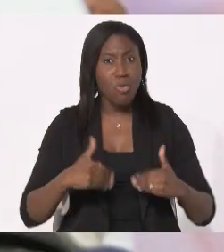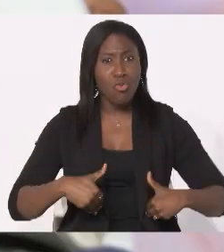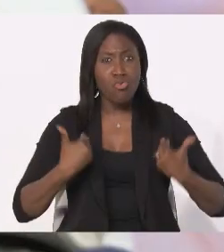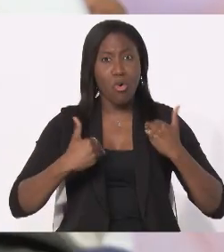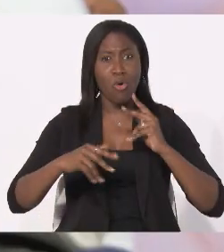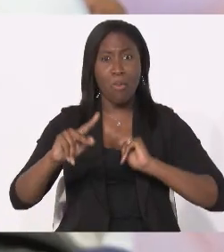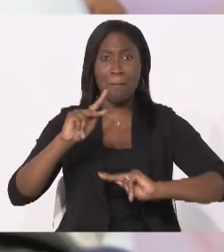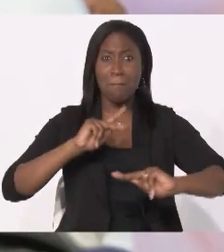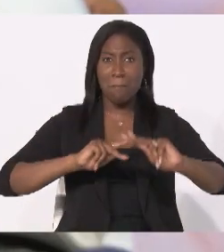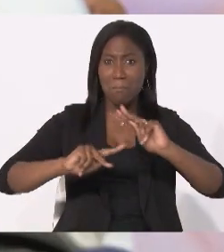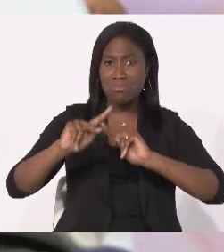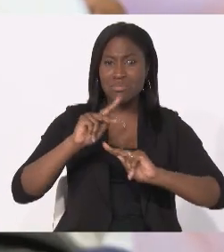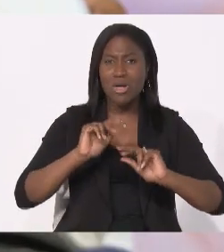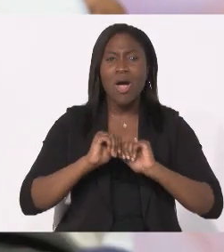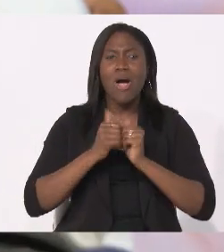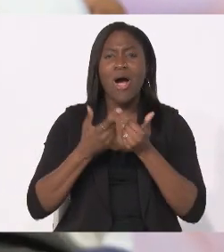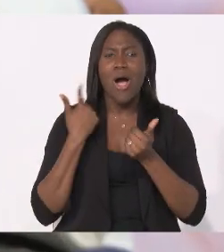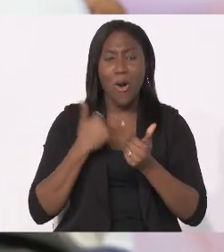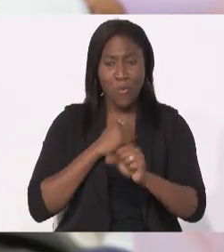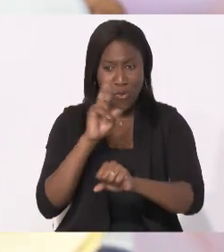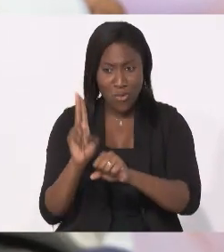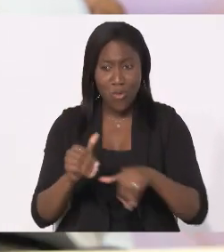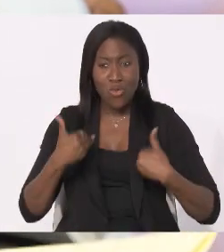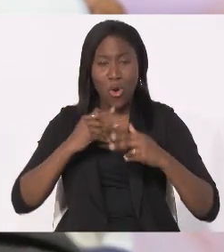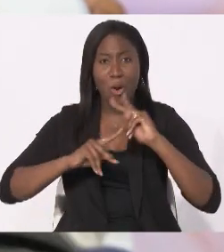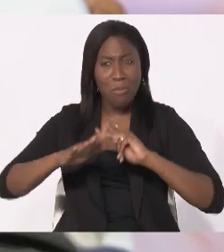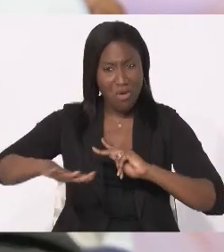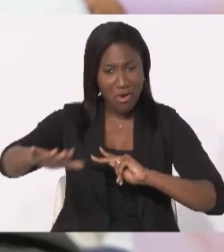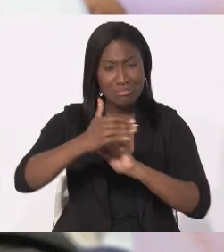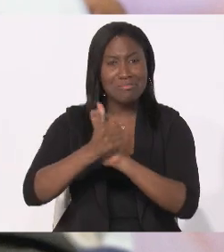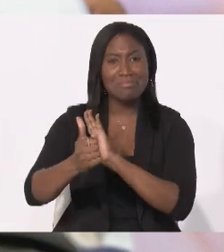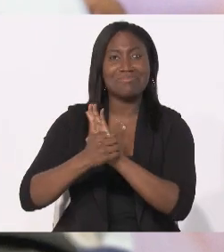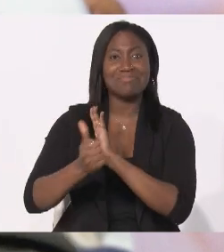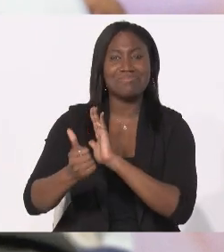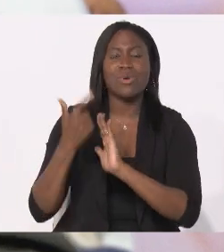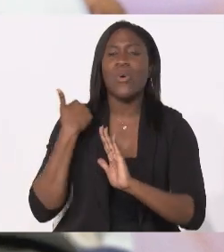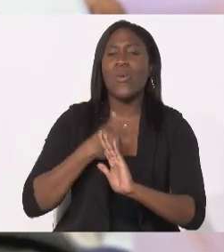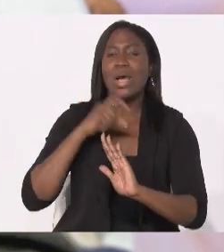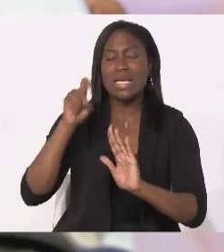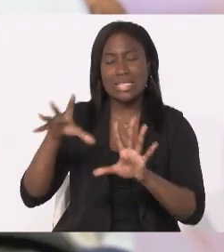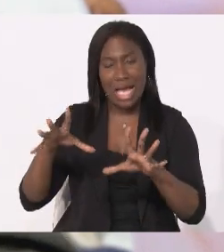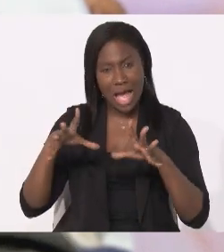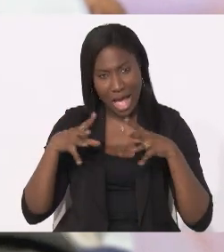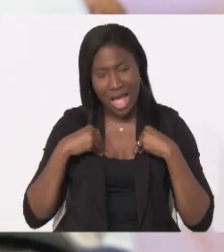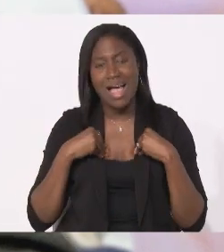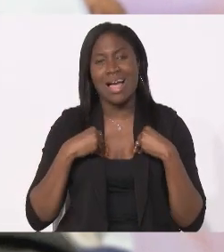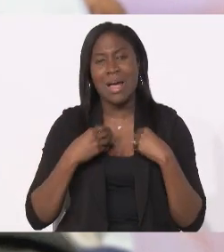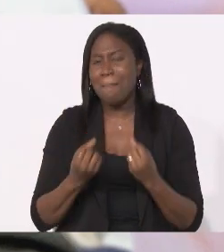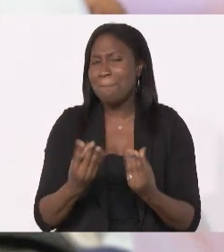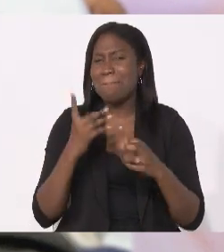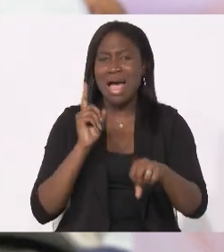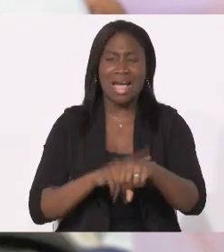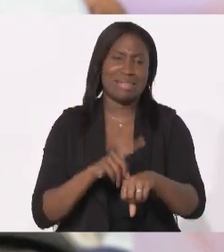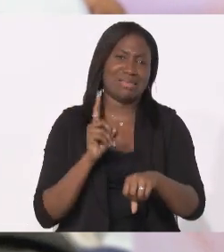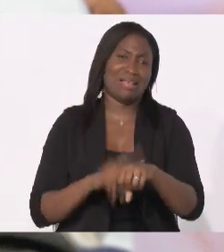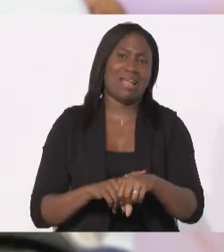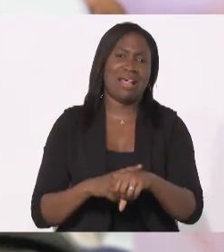do we harness that energy? That's the answer, Wendell. We have to embrace it. Because too many times we